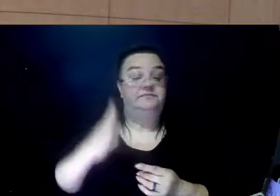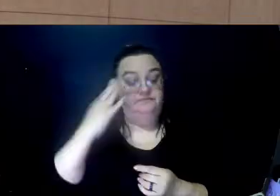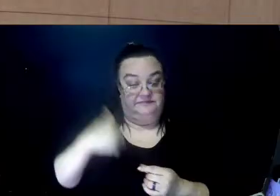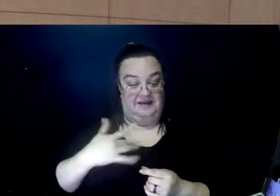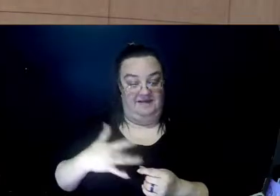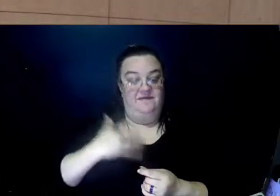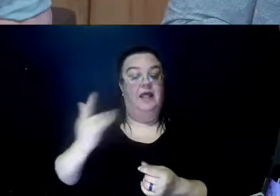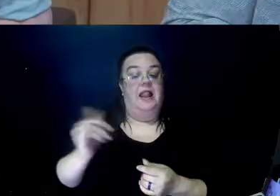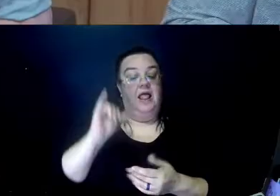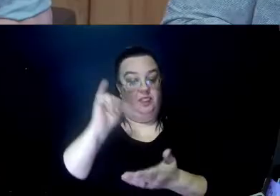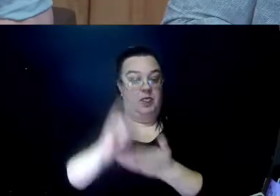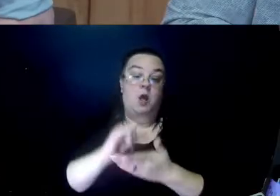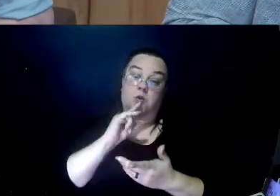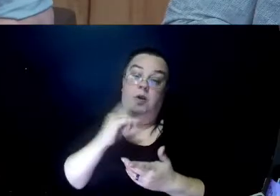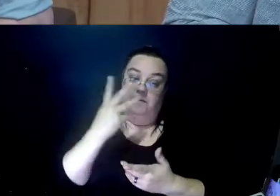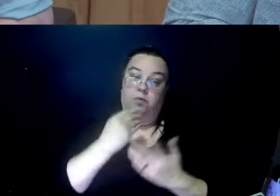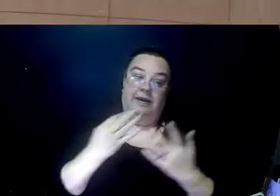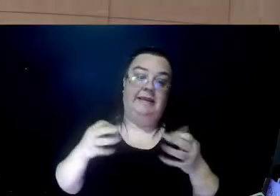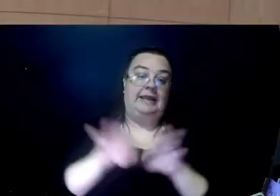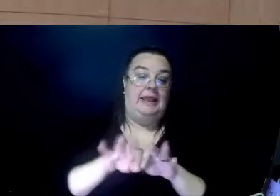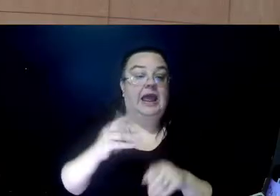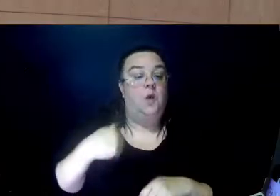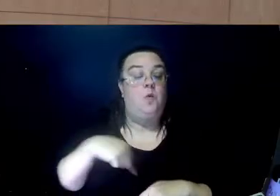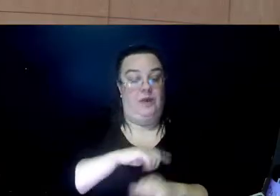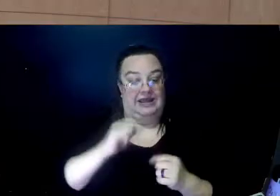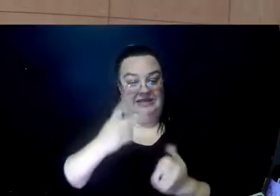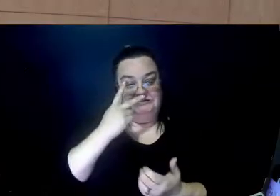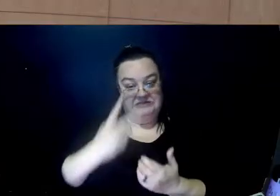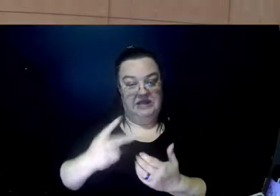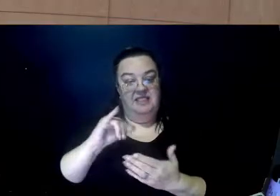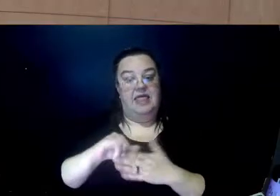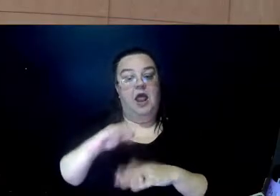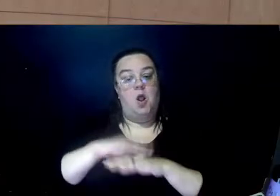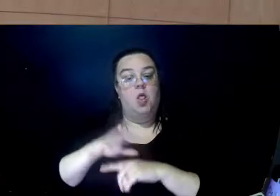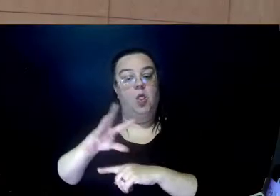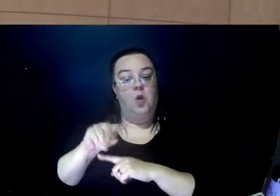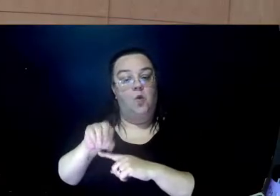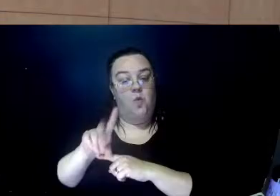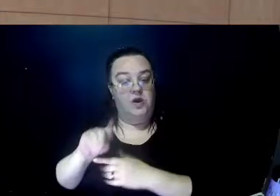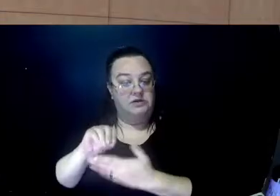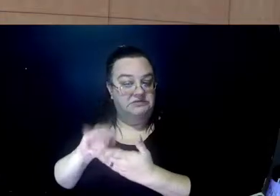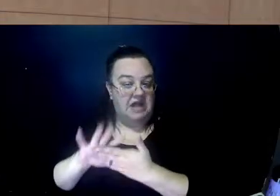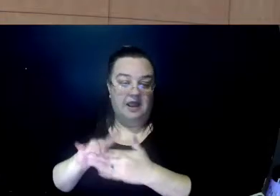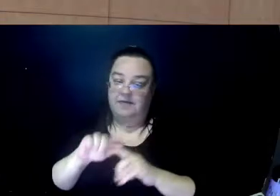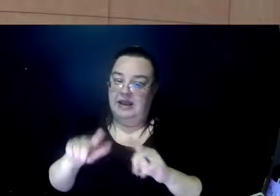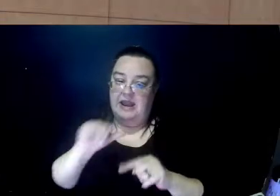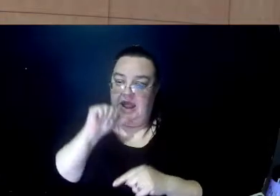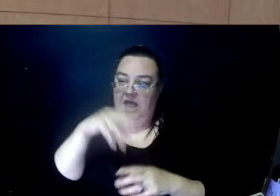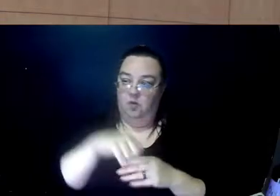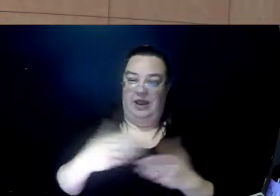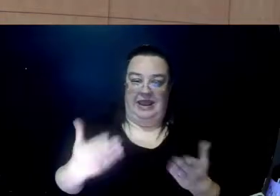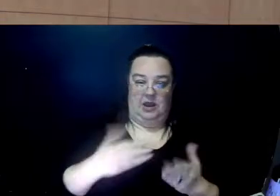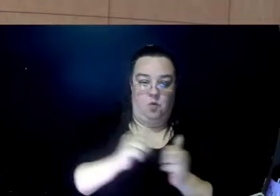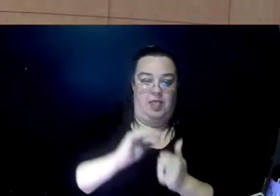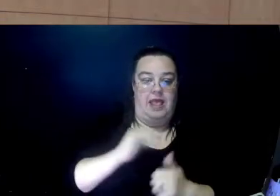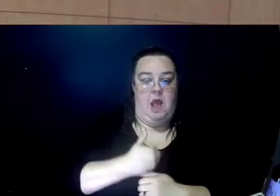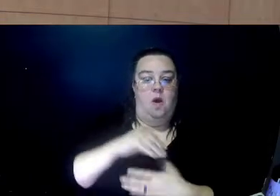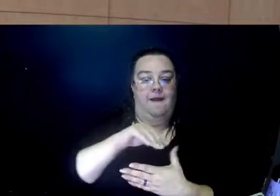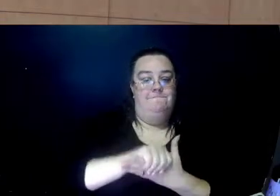those were pretty key, and we can see them in the Word doc, but they're not here in the packet.